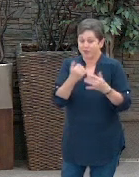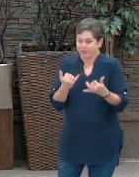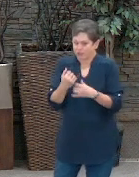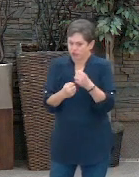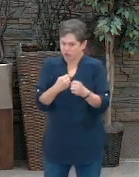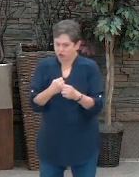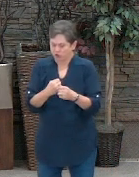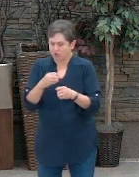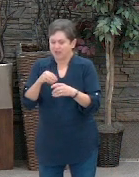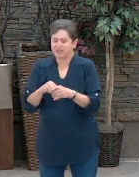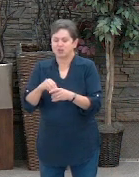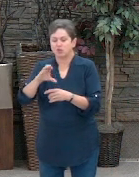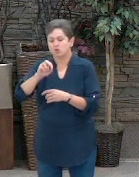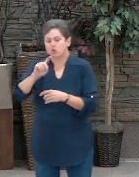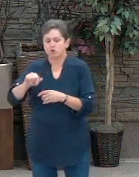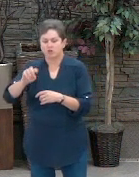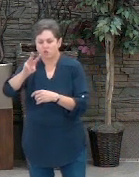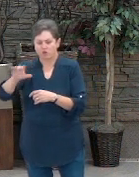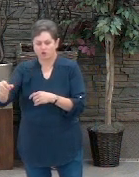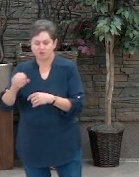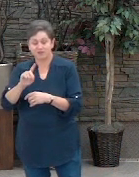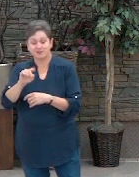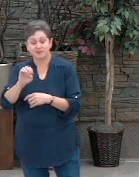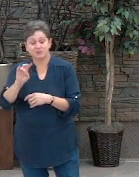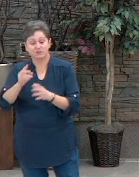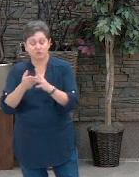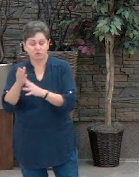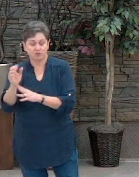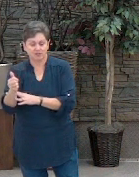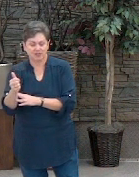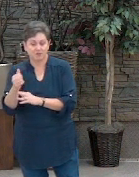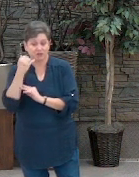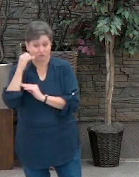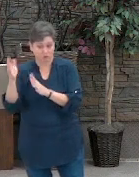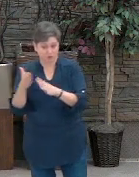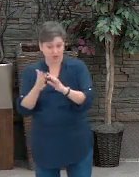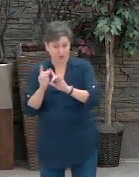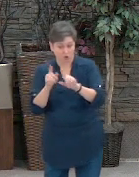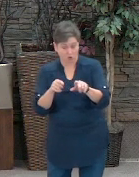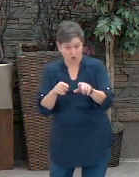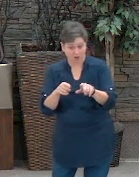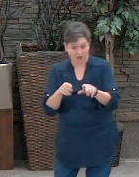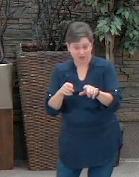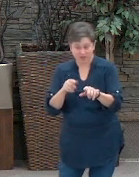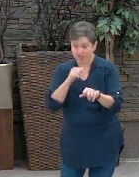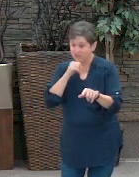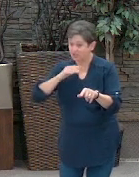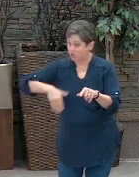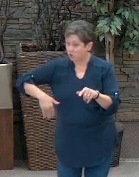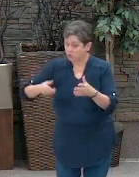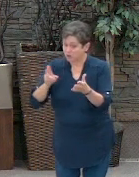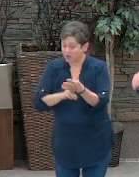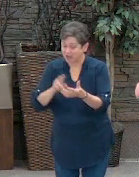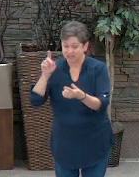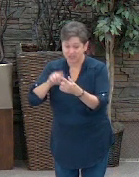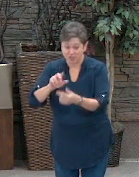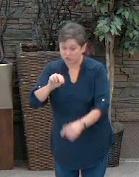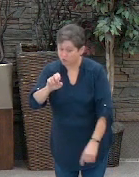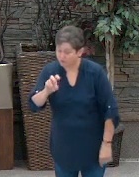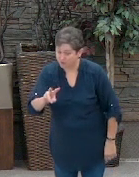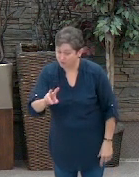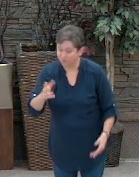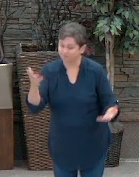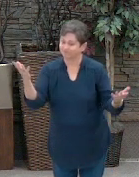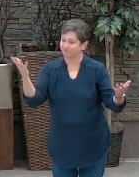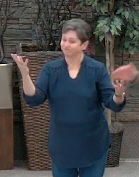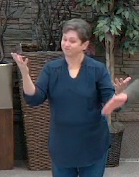Wyoming, December 7th through the 10th. But if you're planning on going and don't register until November, you will